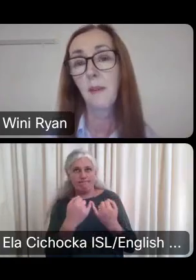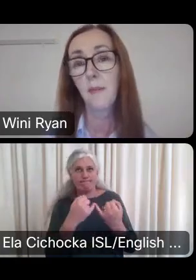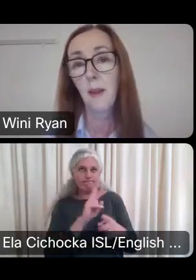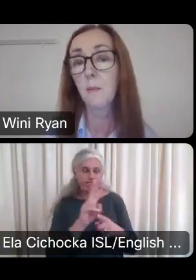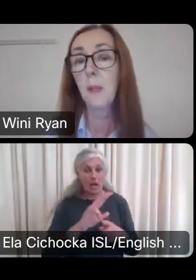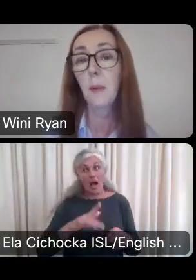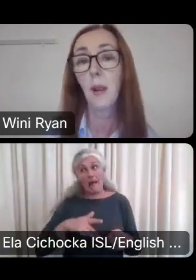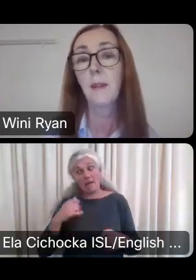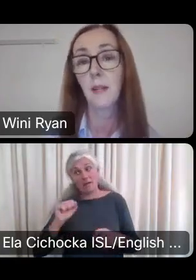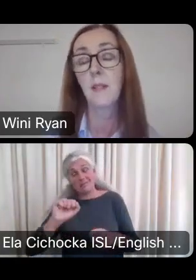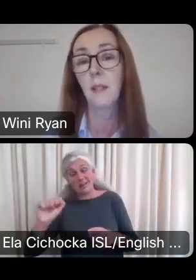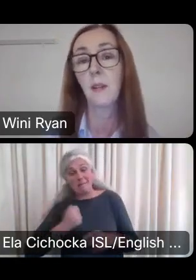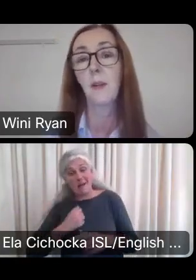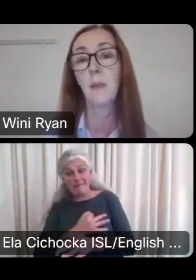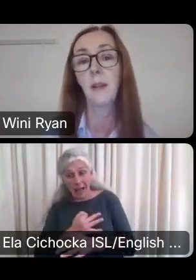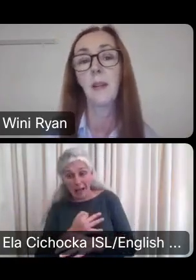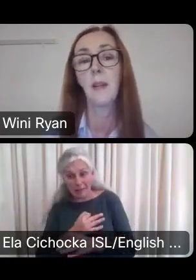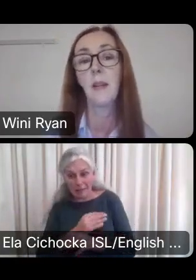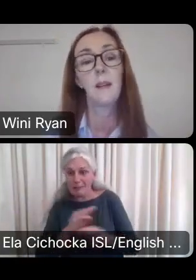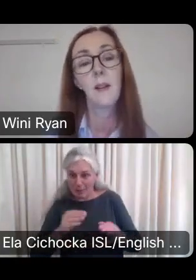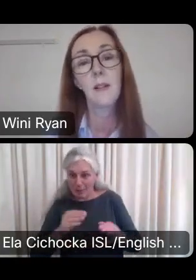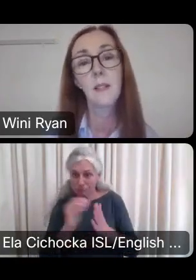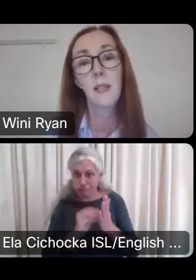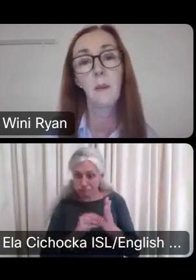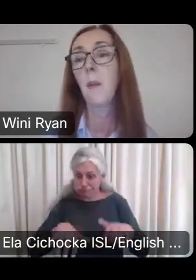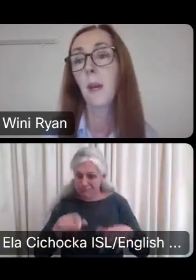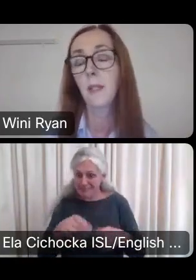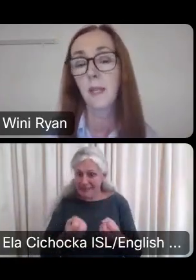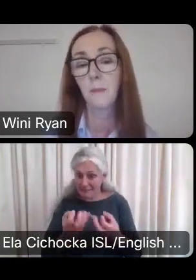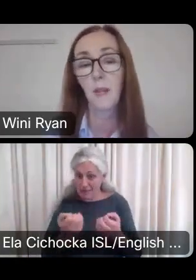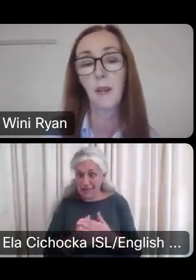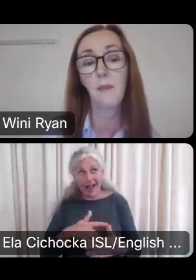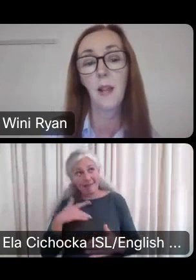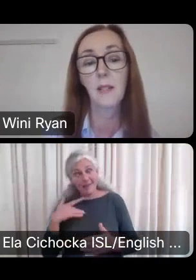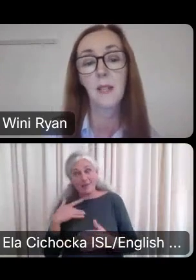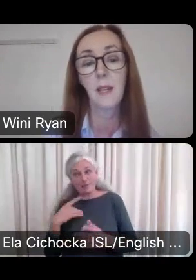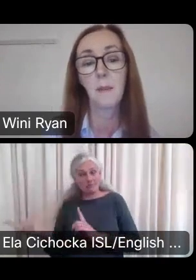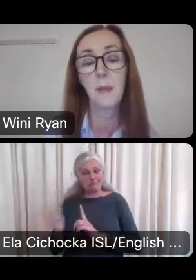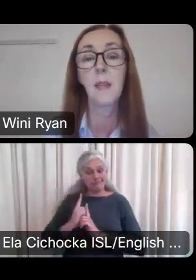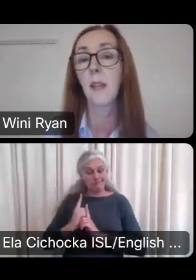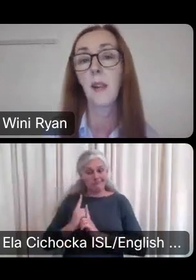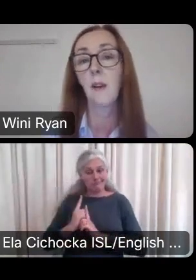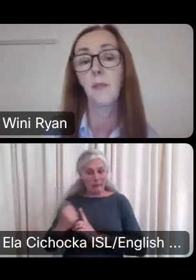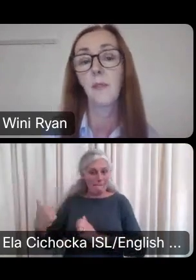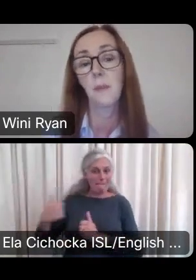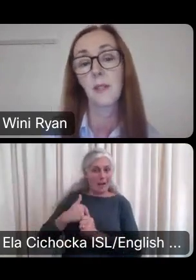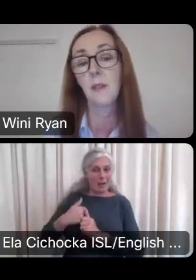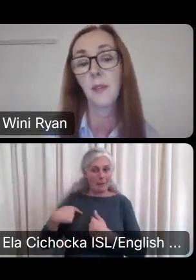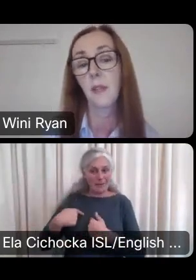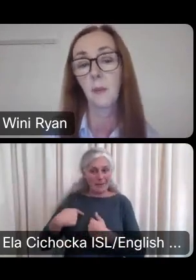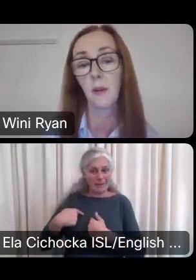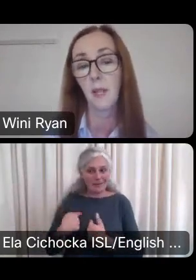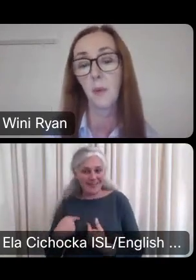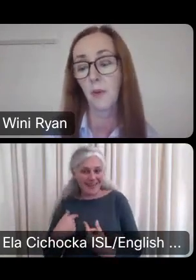were my family, people write that in their feedback. I felt they were on my team. I felt they cared for him as